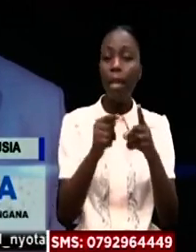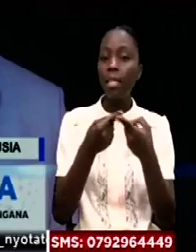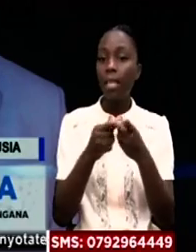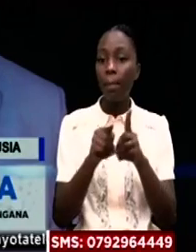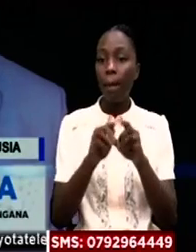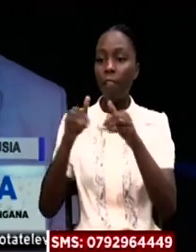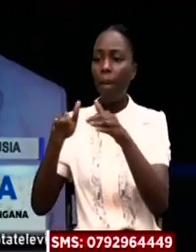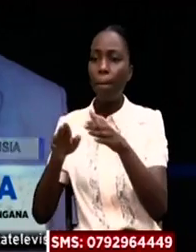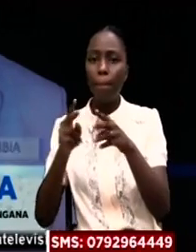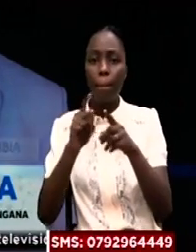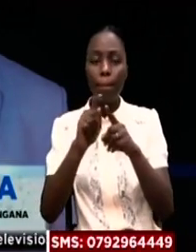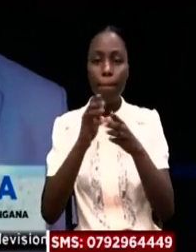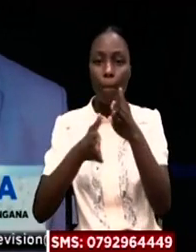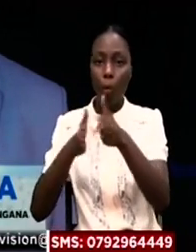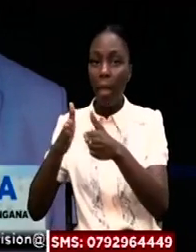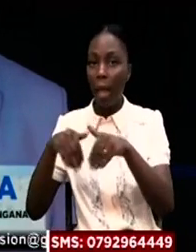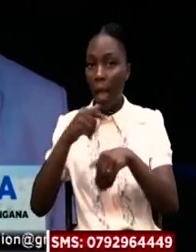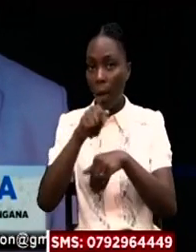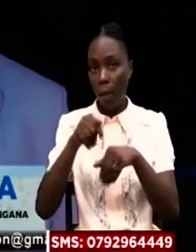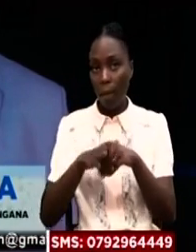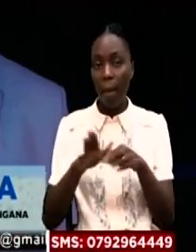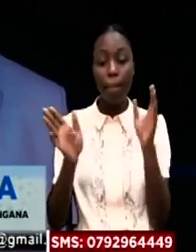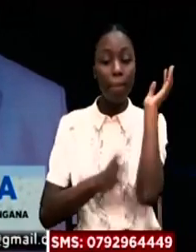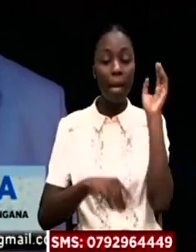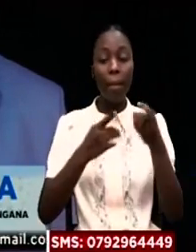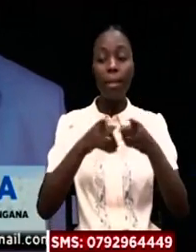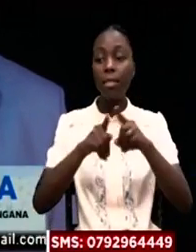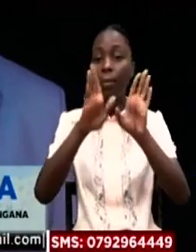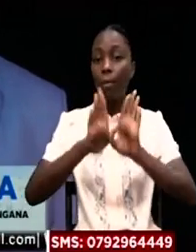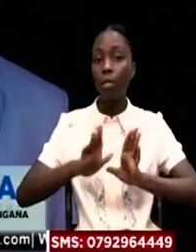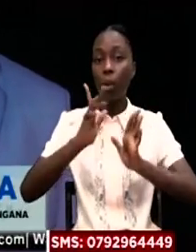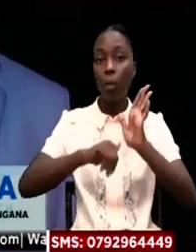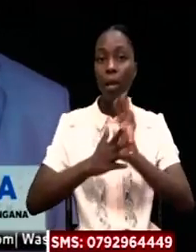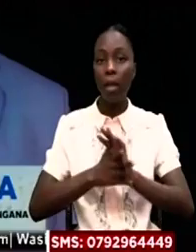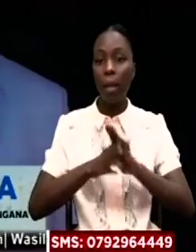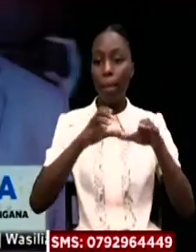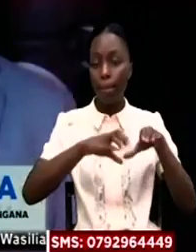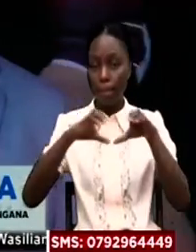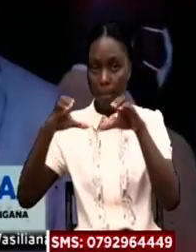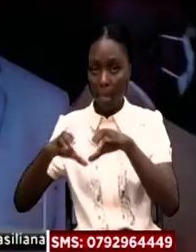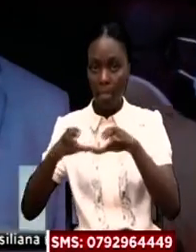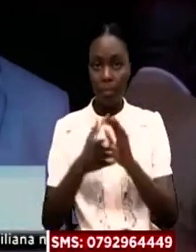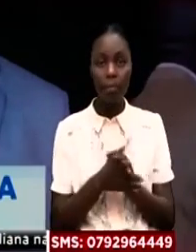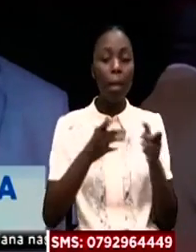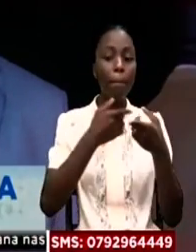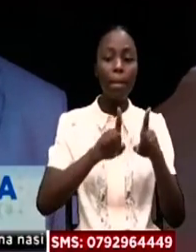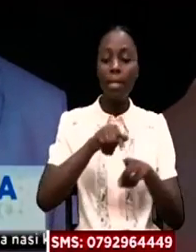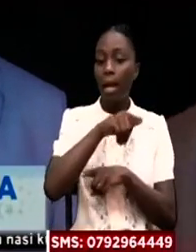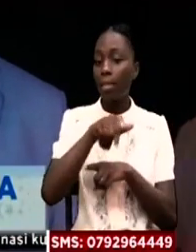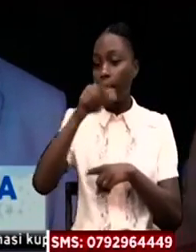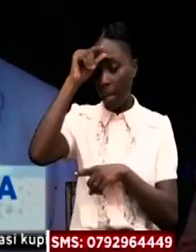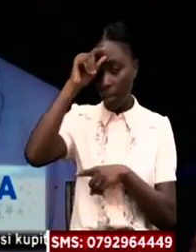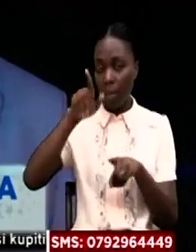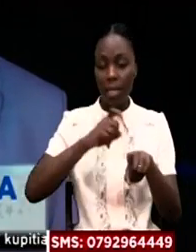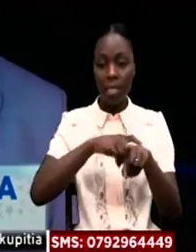mechanization have all been very poor But also most importantly is the issue of marketing And that for us as a government